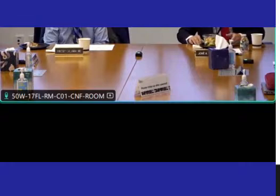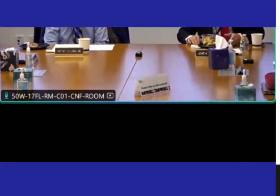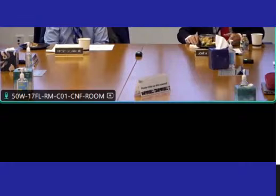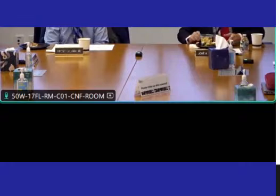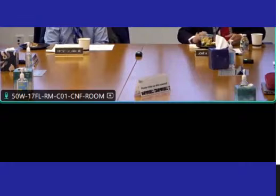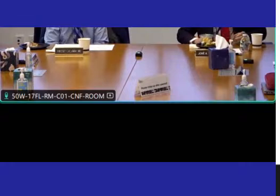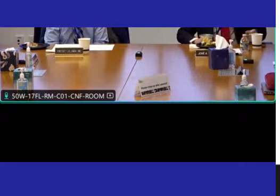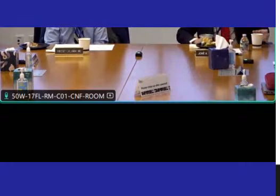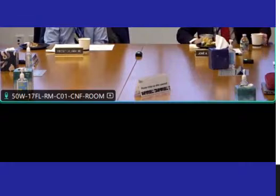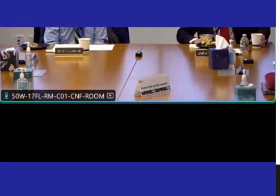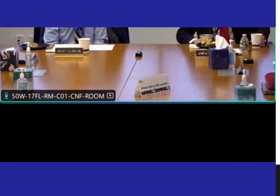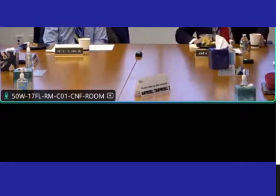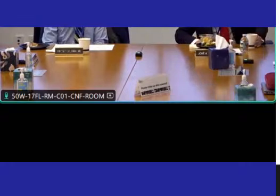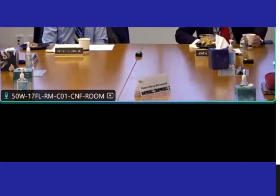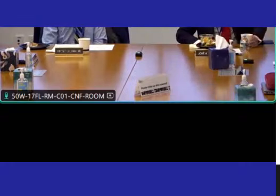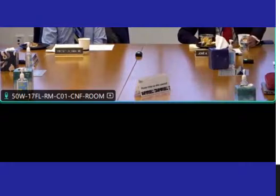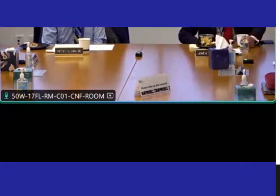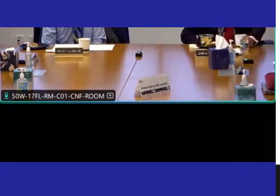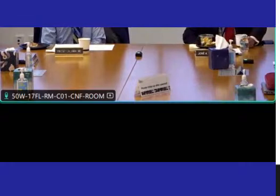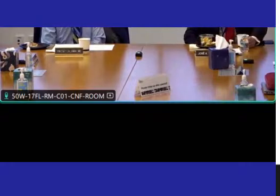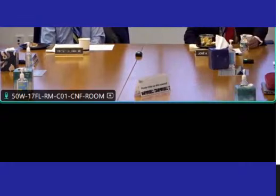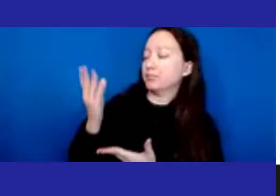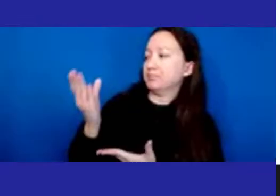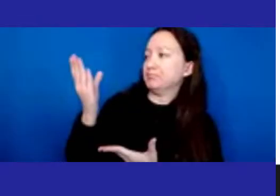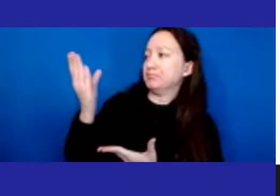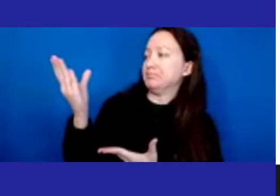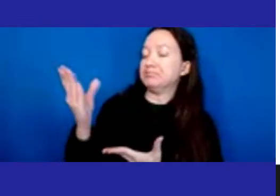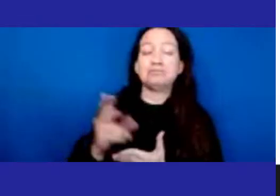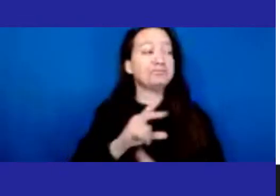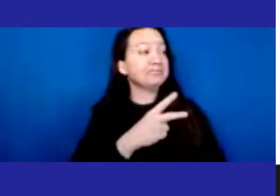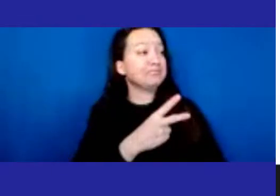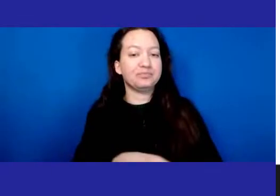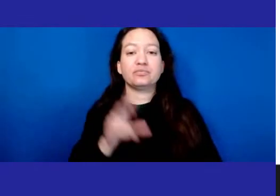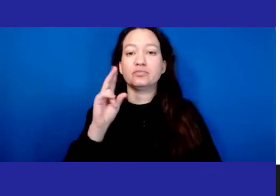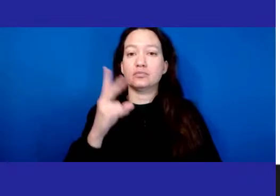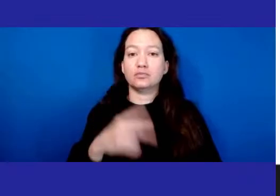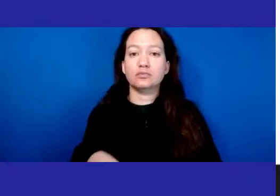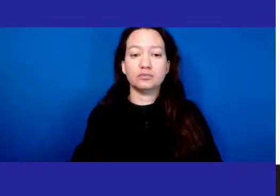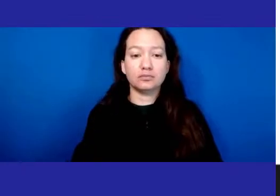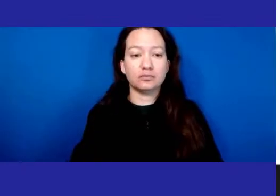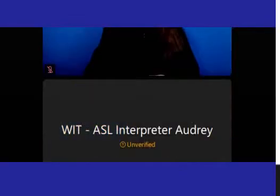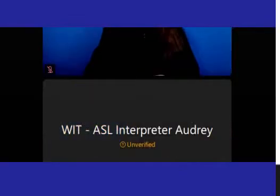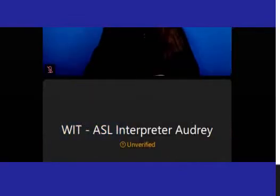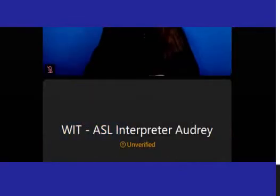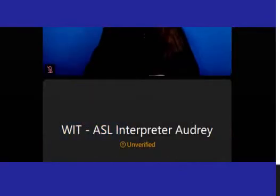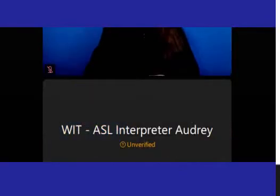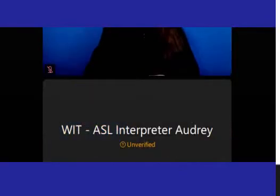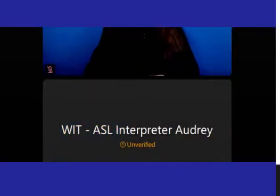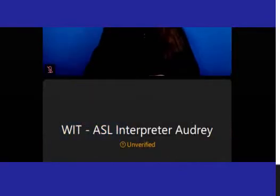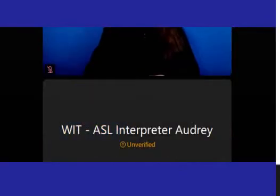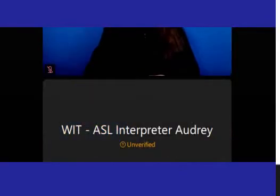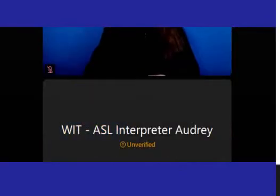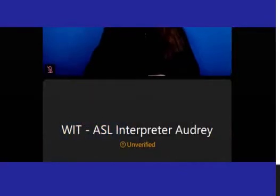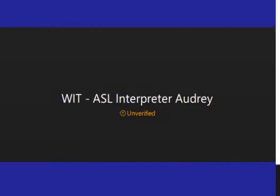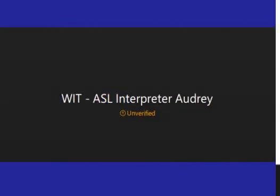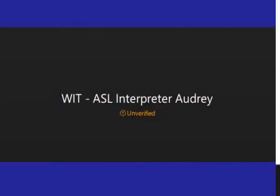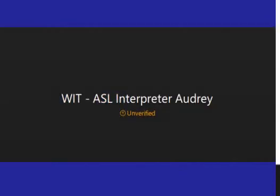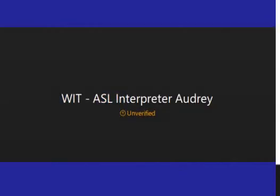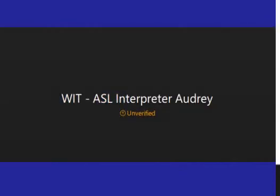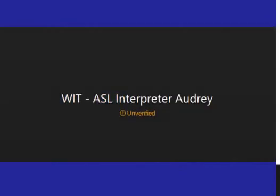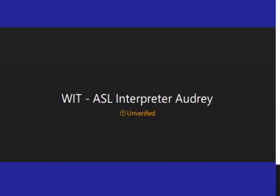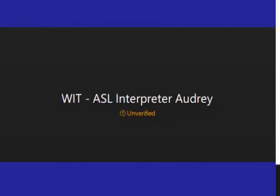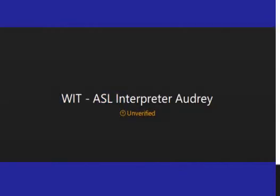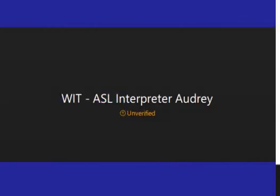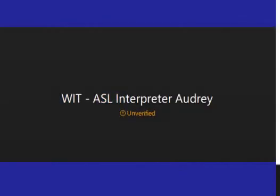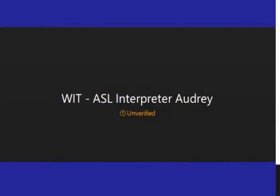last minutes. So moved. All right, and a second. Second. All right. So a yes on